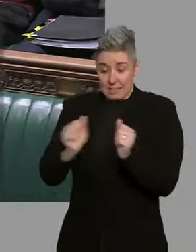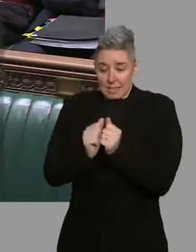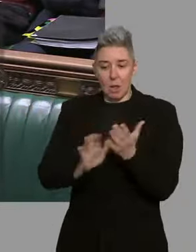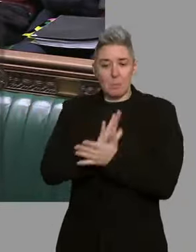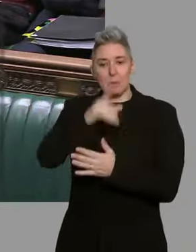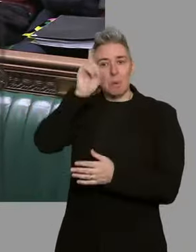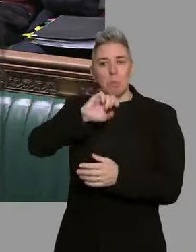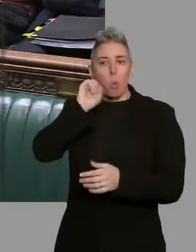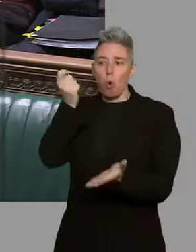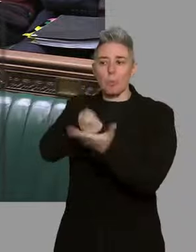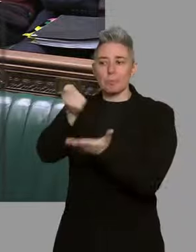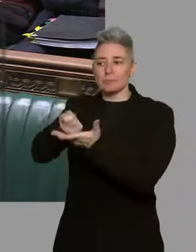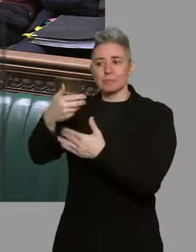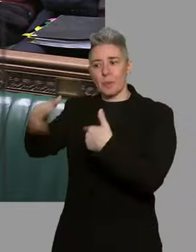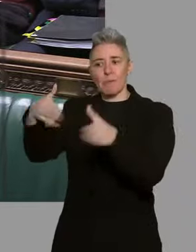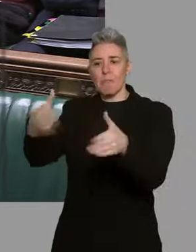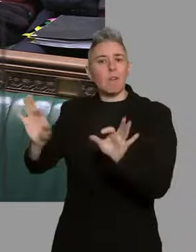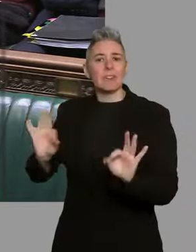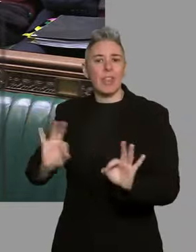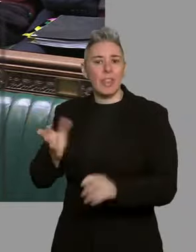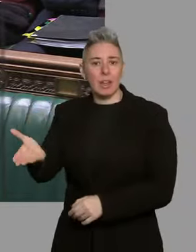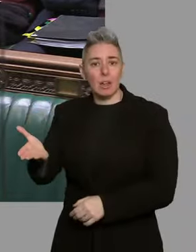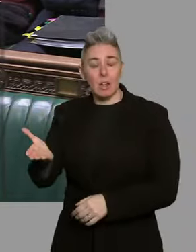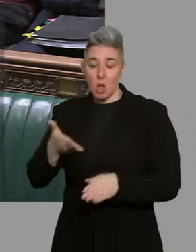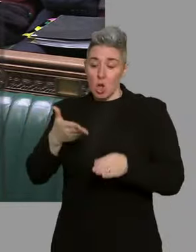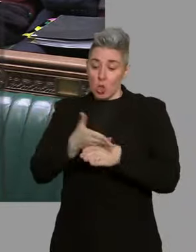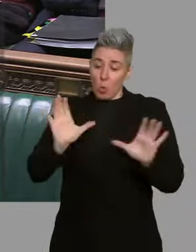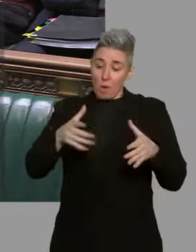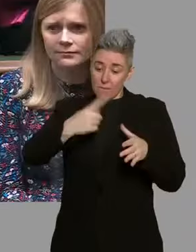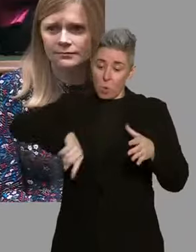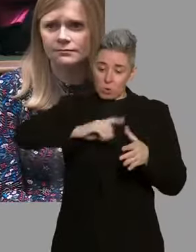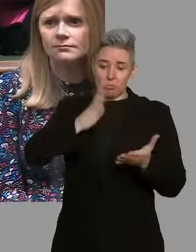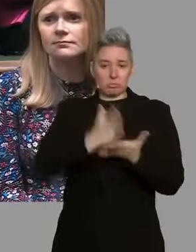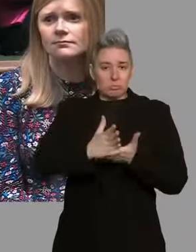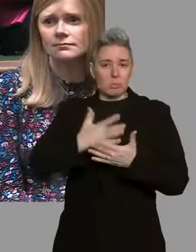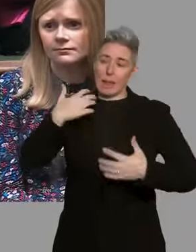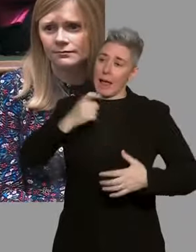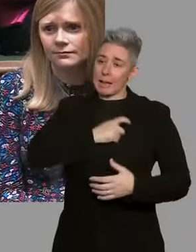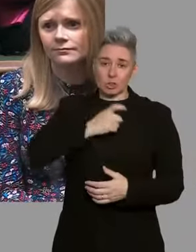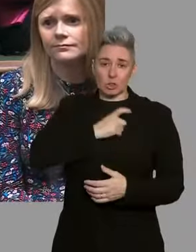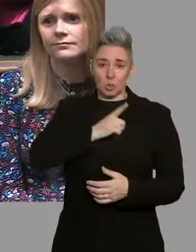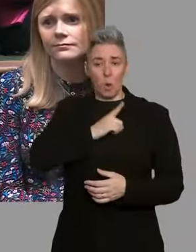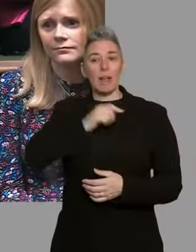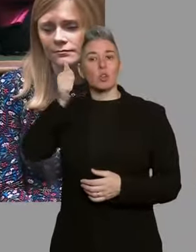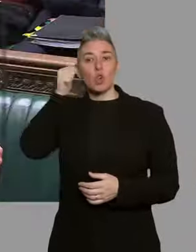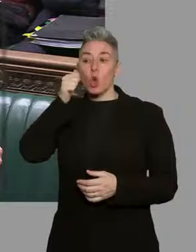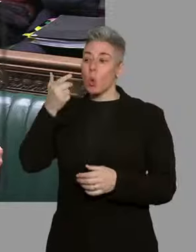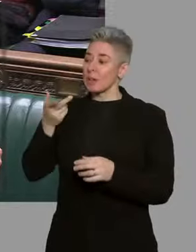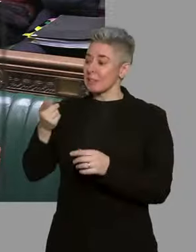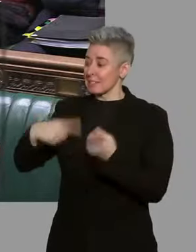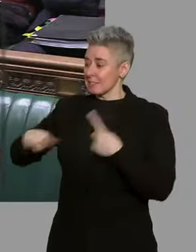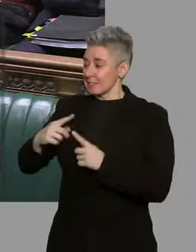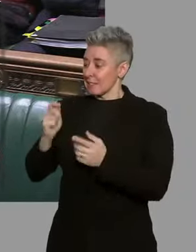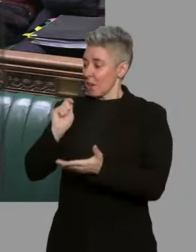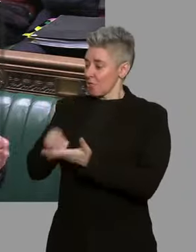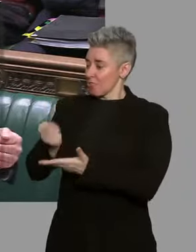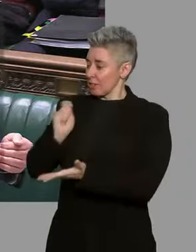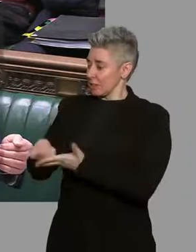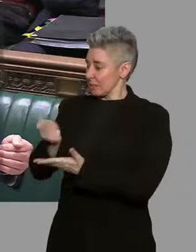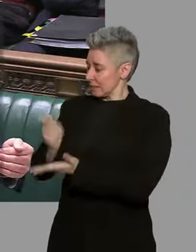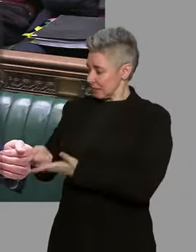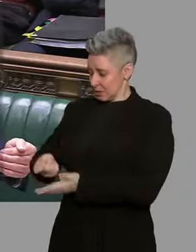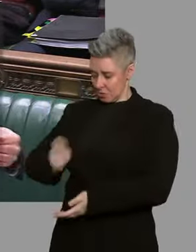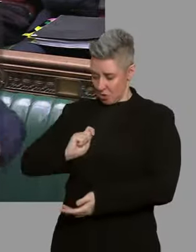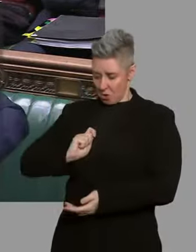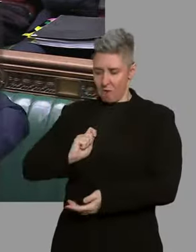anxious about the situation when I saw them, because they knew if their colleagues were laid off, then that would be bad for their colleagues in their community, and it would mean that they